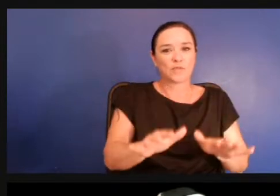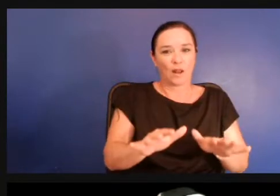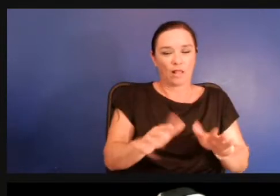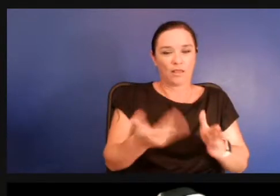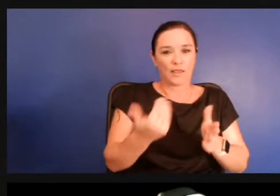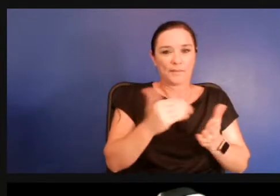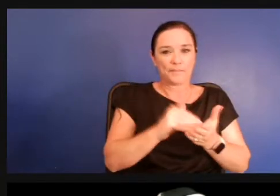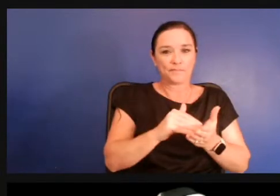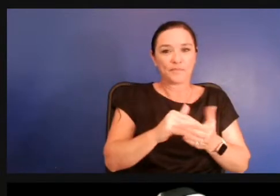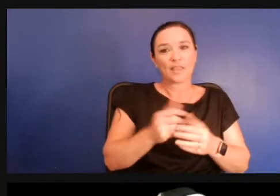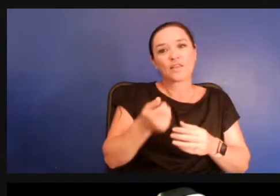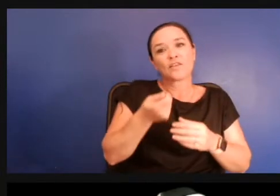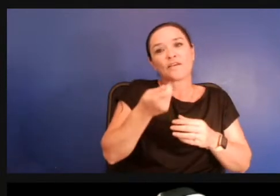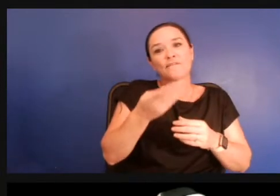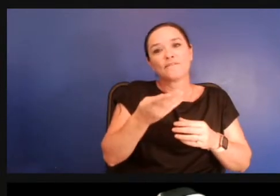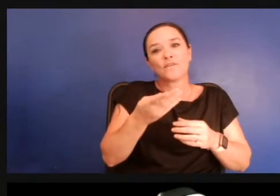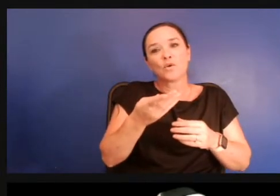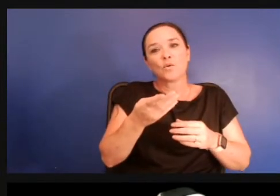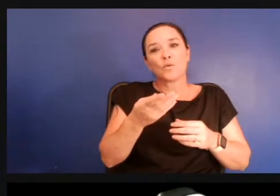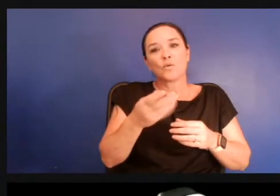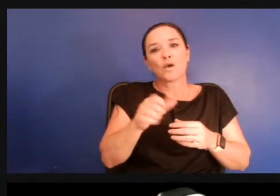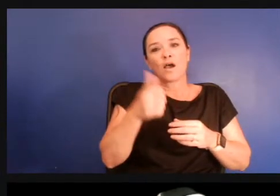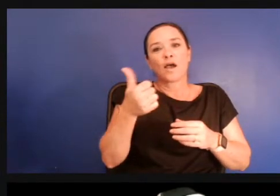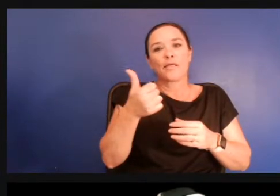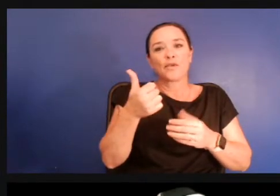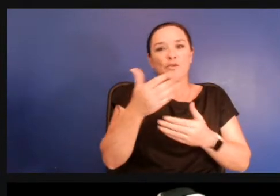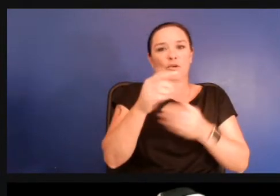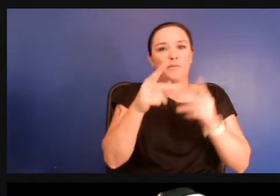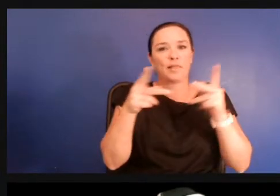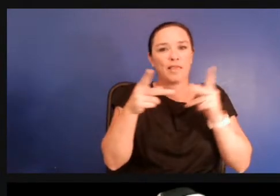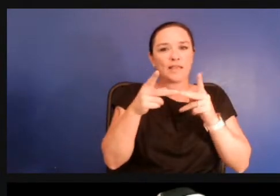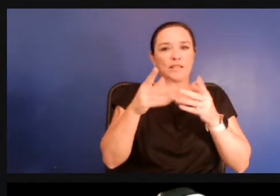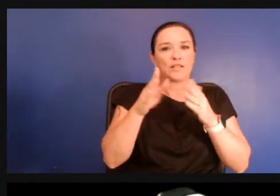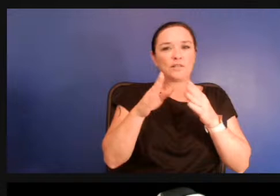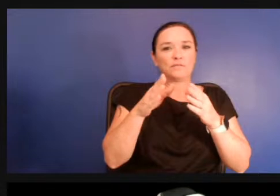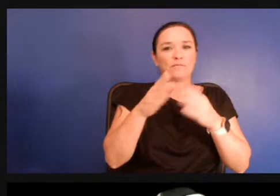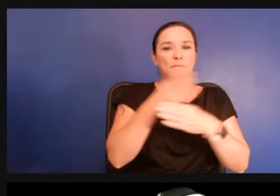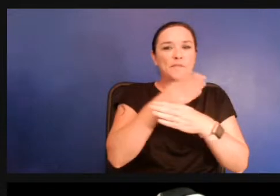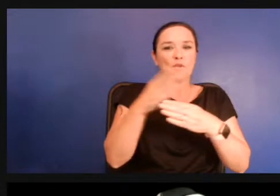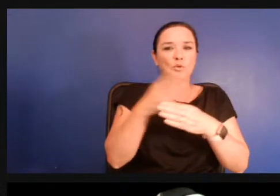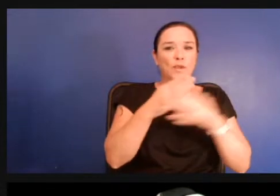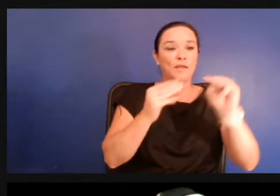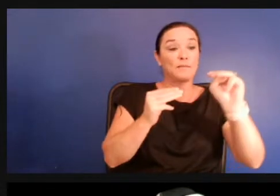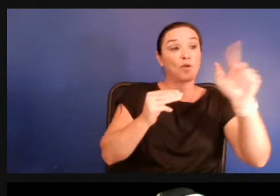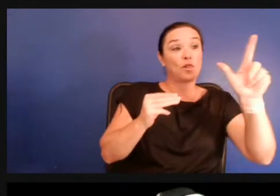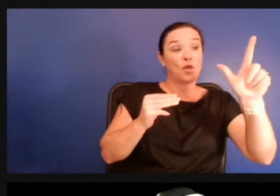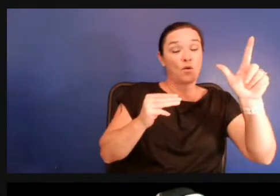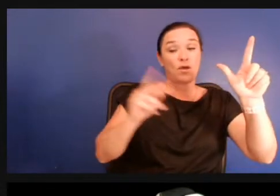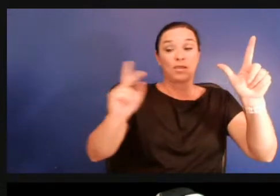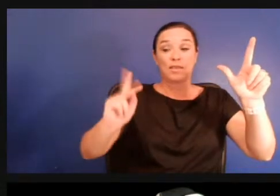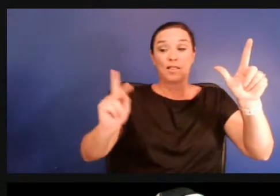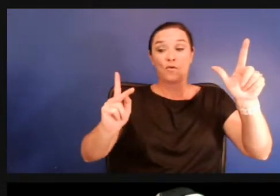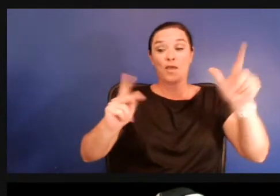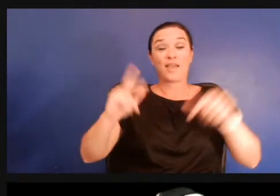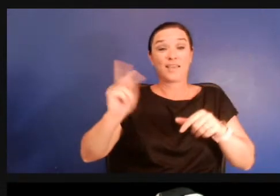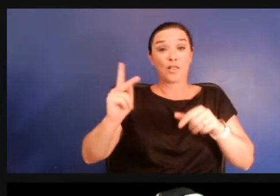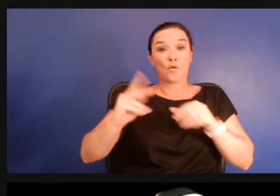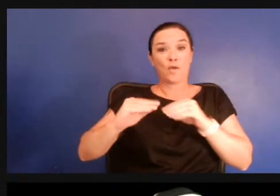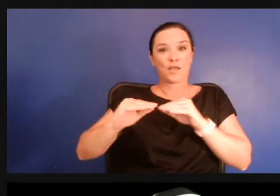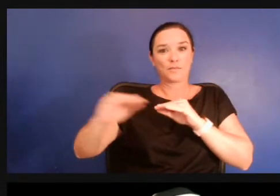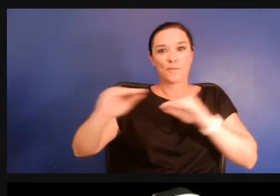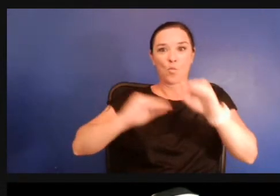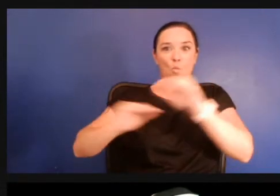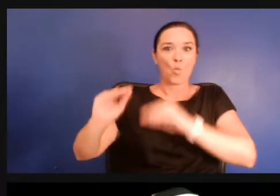Also some events between Kilauea and Maunaloa, this zone that adjusts between them, right? Kilauea has been stretching and moving all over the place down